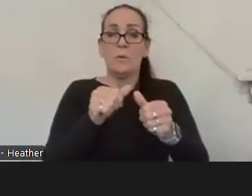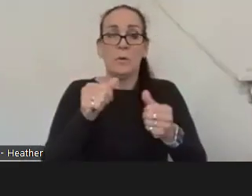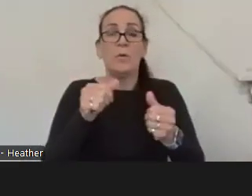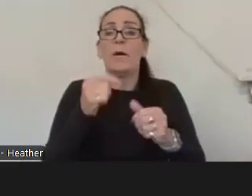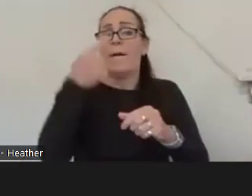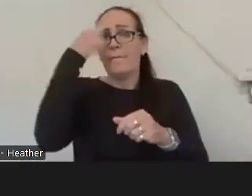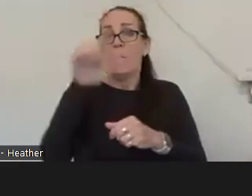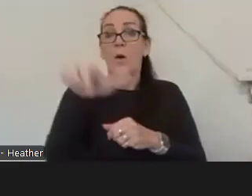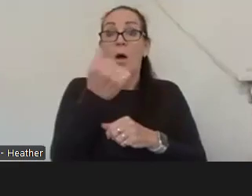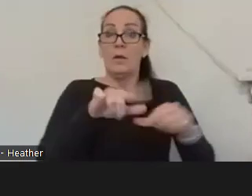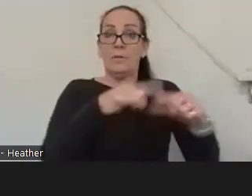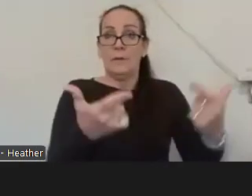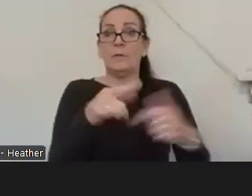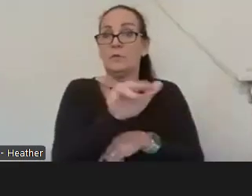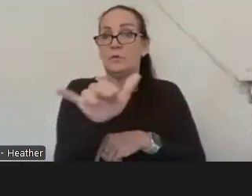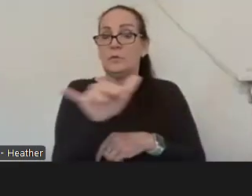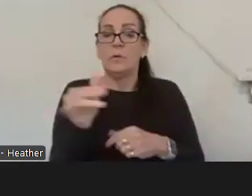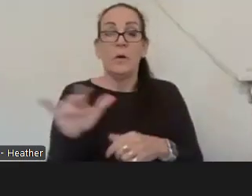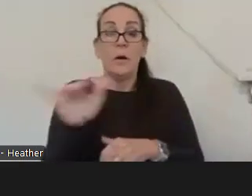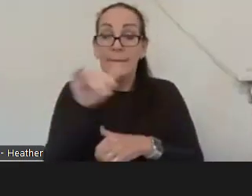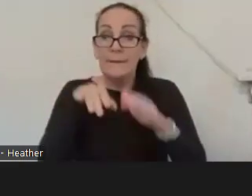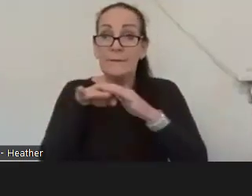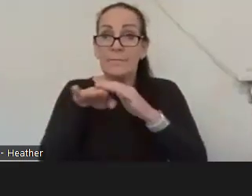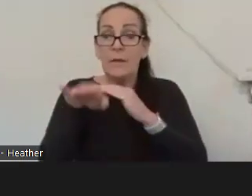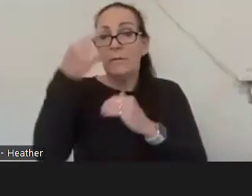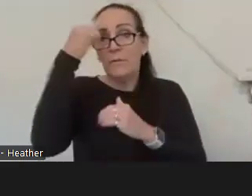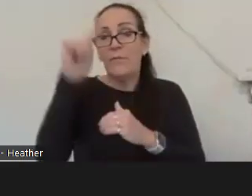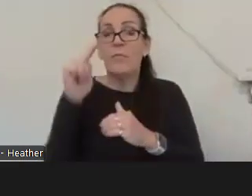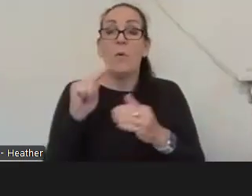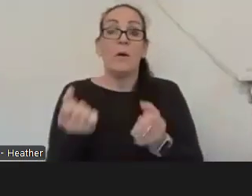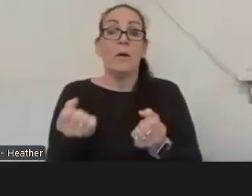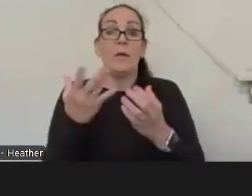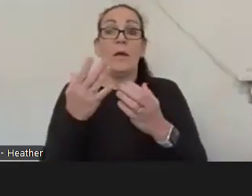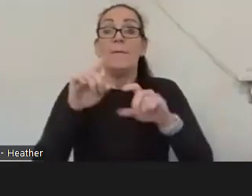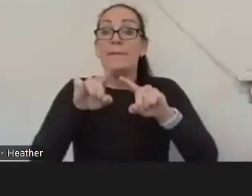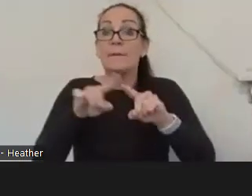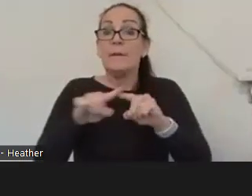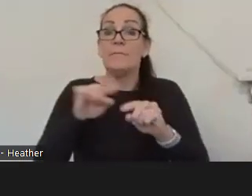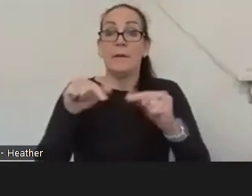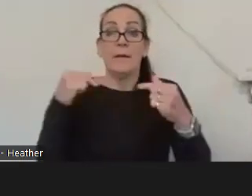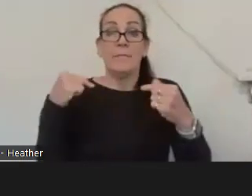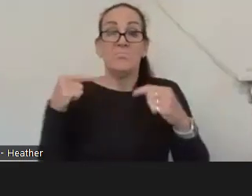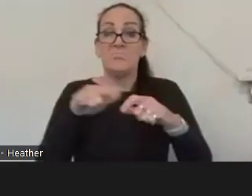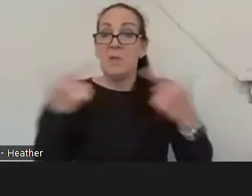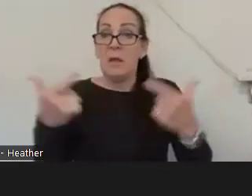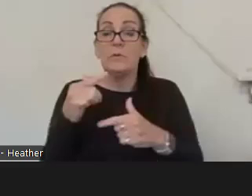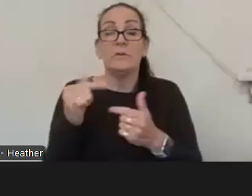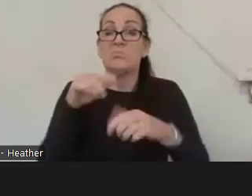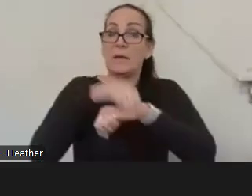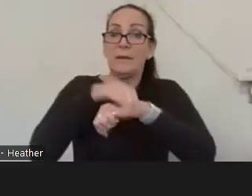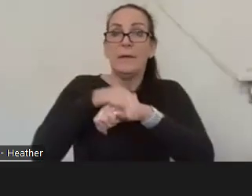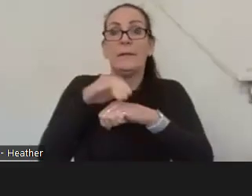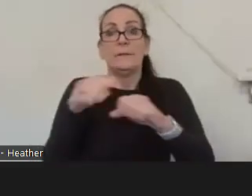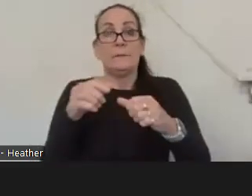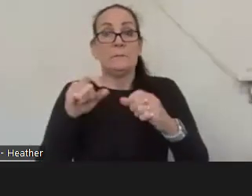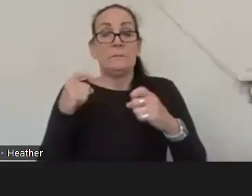languages as well. So it is available in multiple languages. I would say that English and Spanish are the most well vetted by our clinicians, the